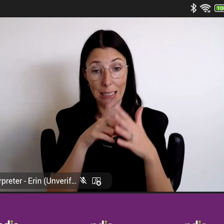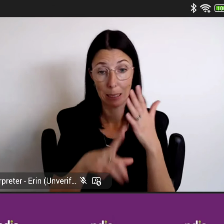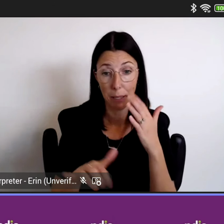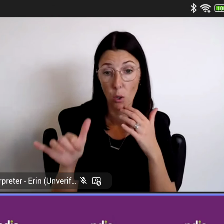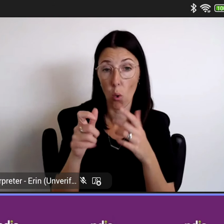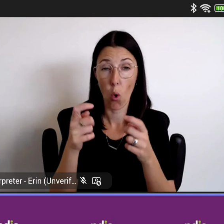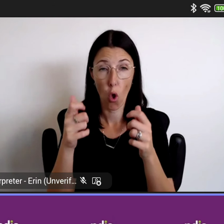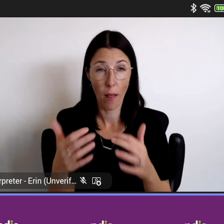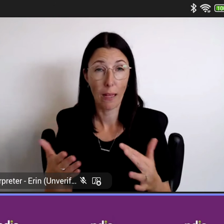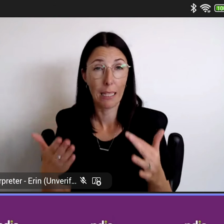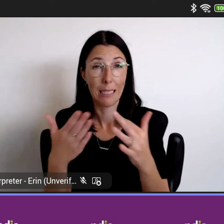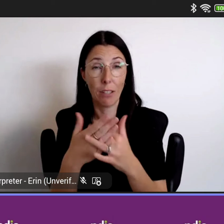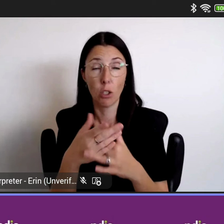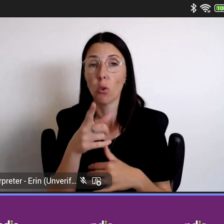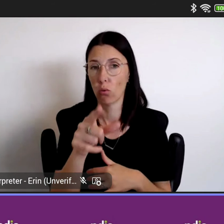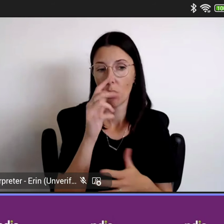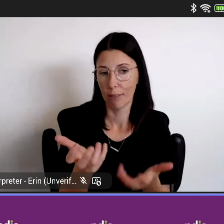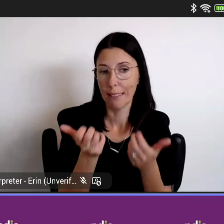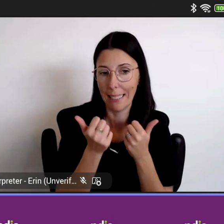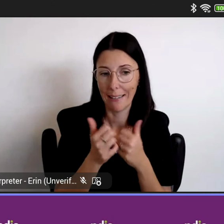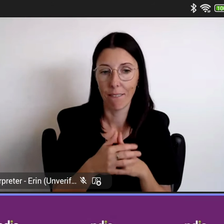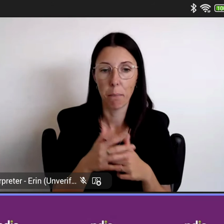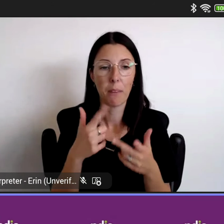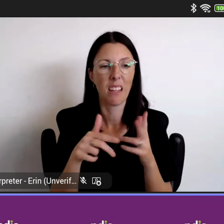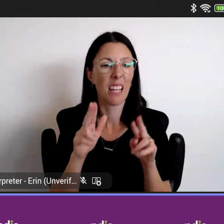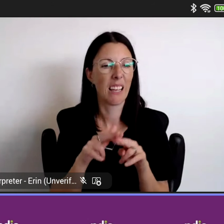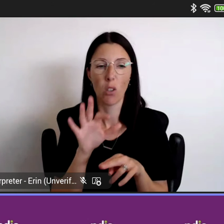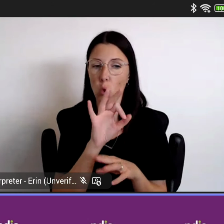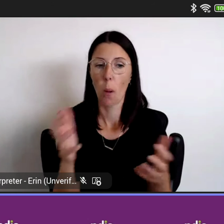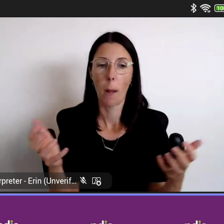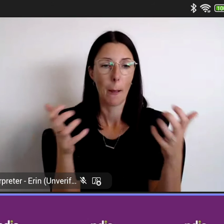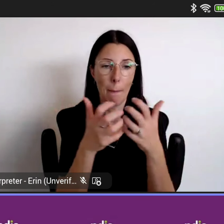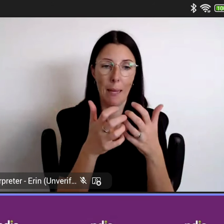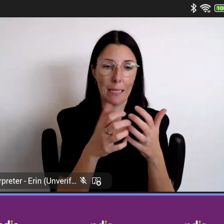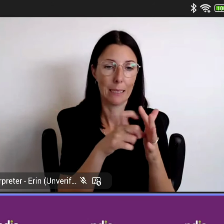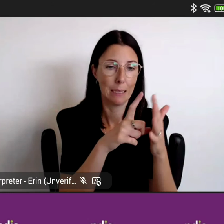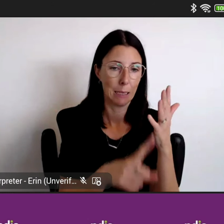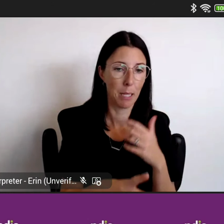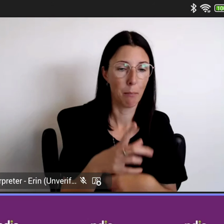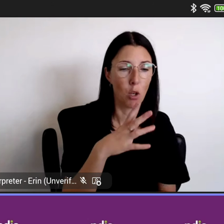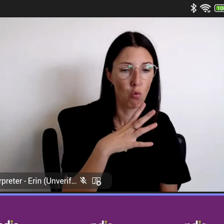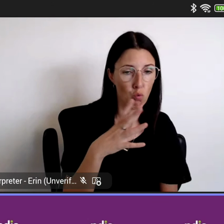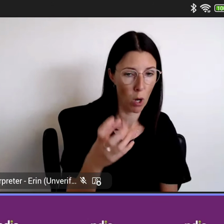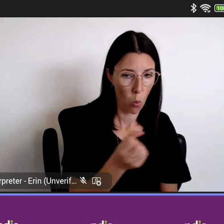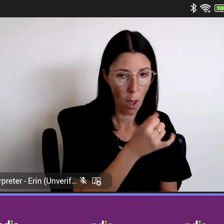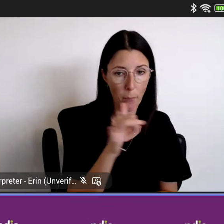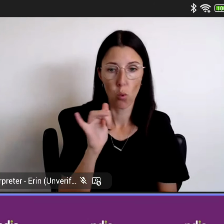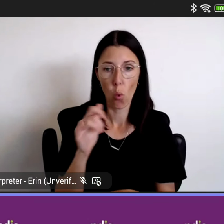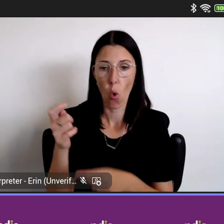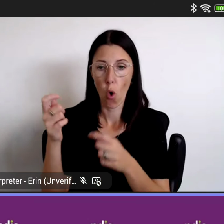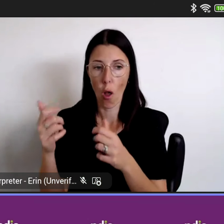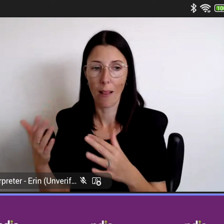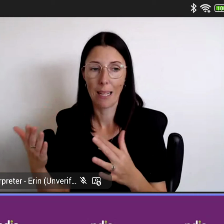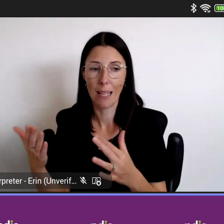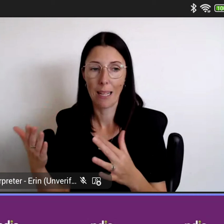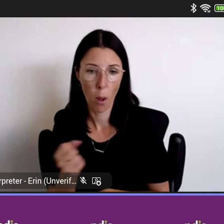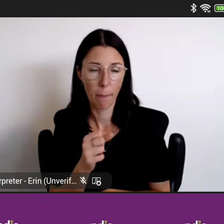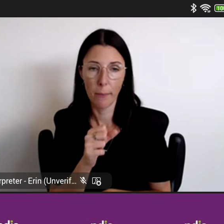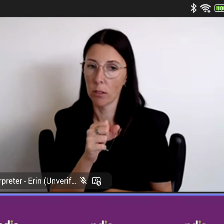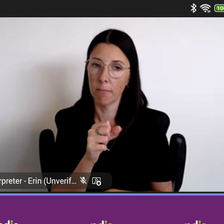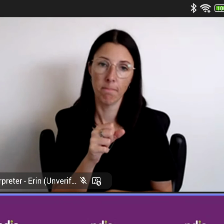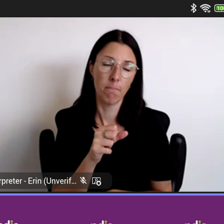or both. If you don't meet either disability requirements or early intervention requirements, you won't be eligible